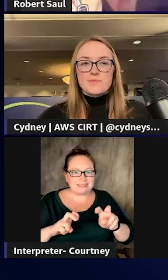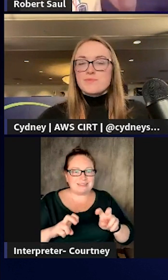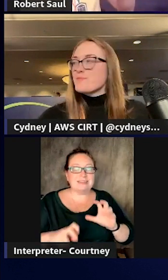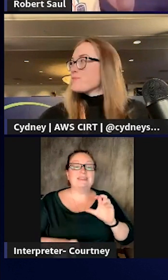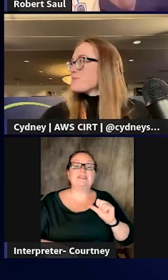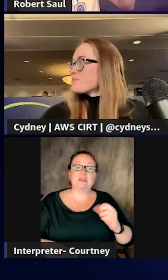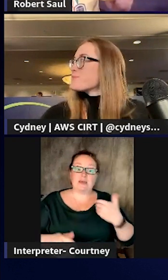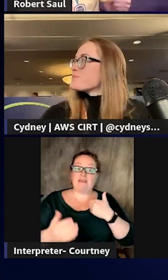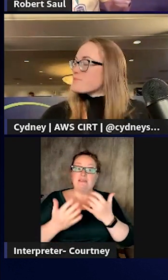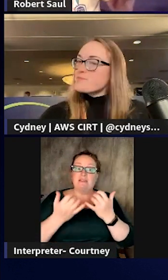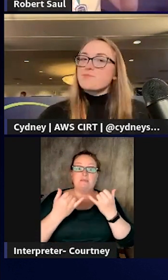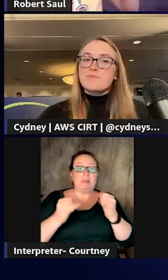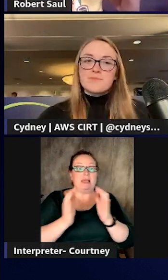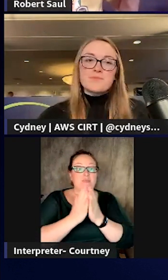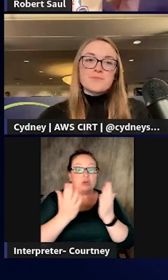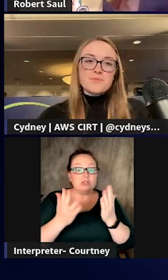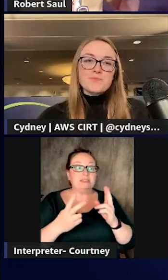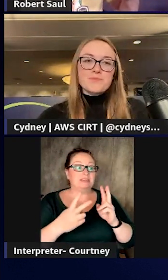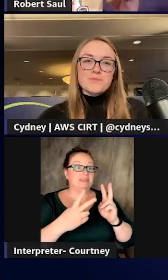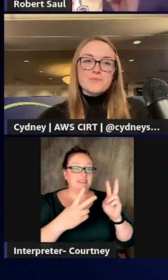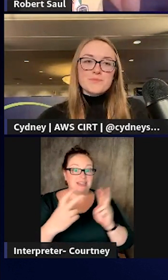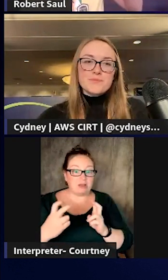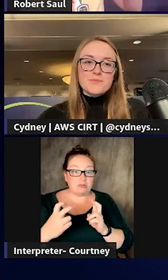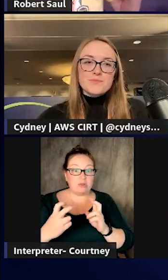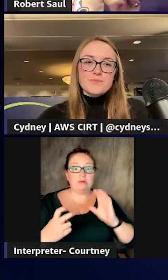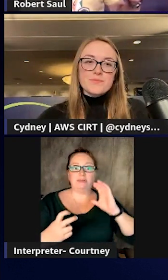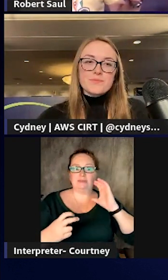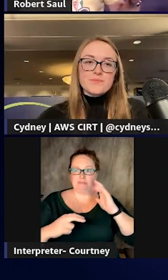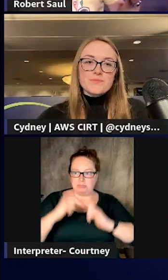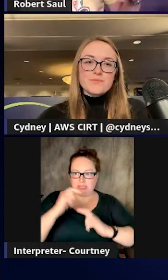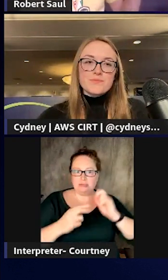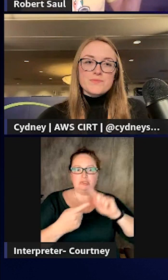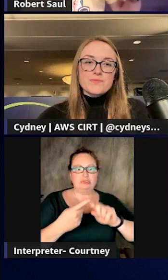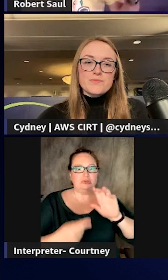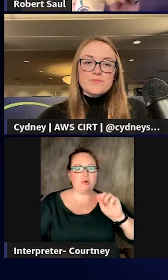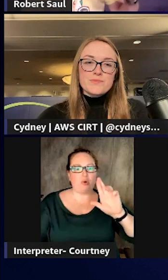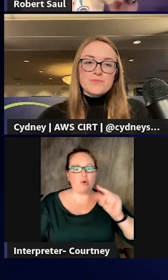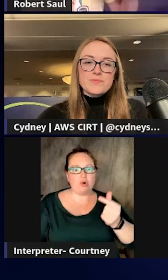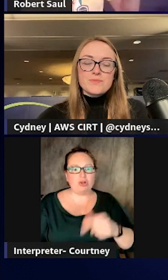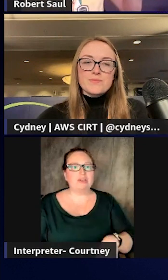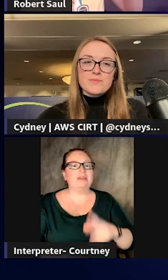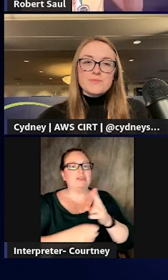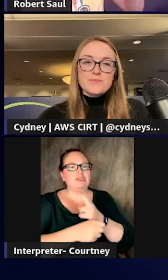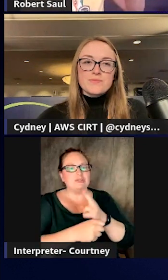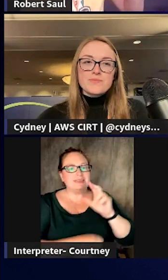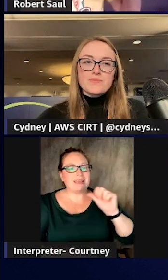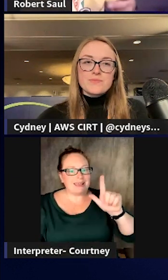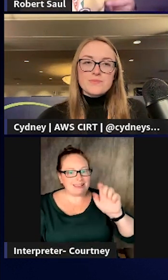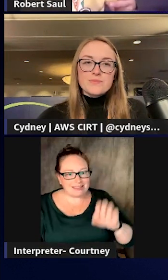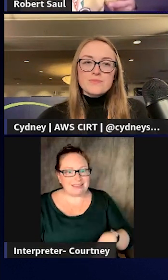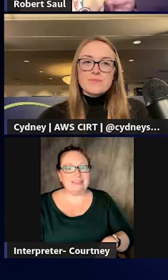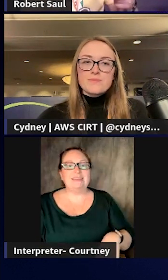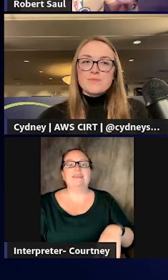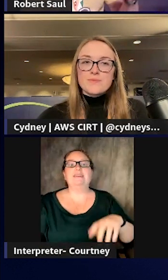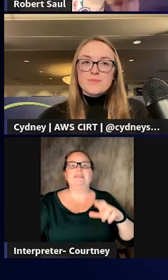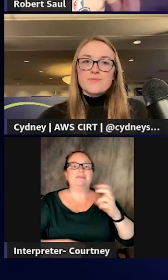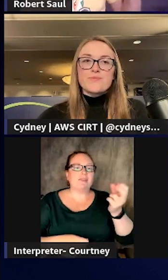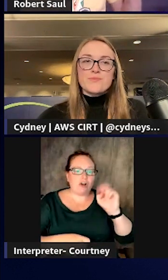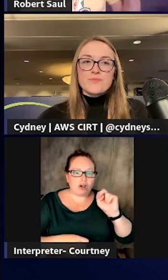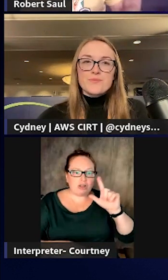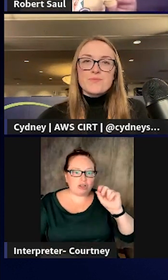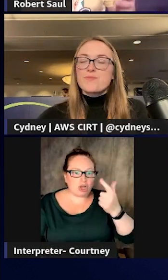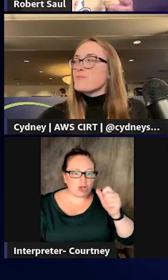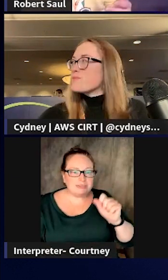playbooks, download those, build them to your org, use ALE, turn on all your logs, use Athena